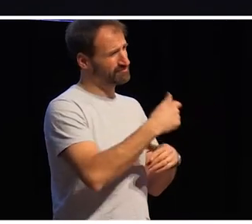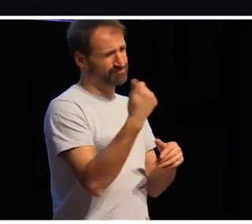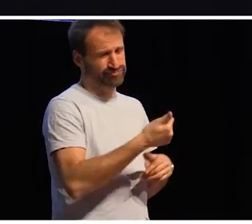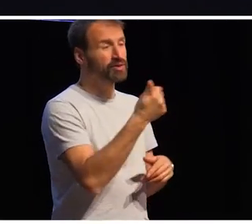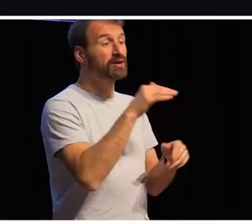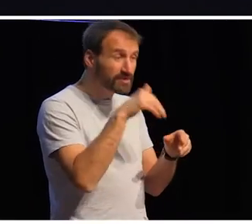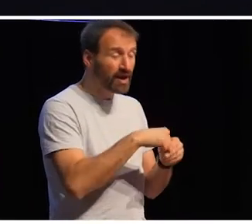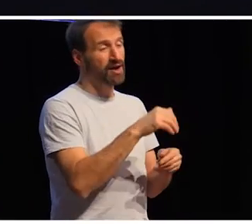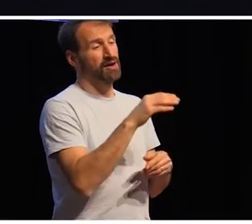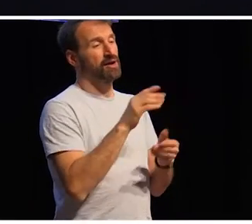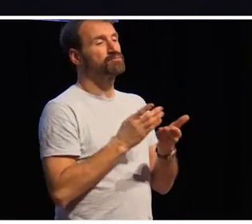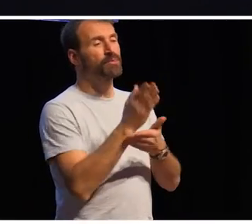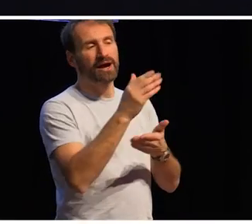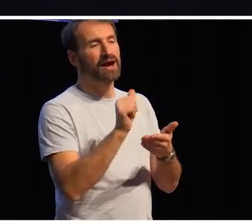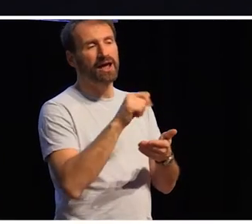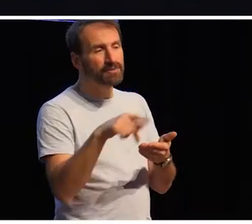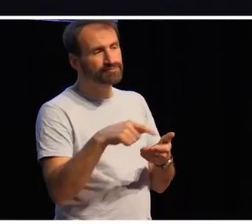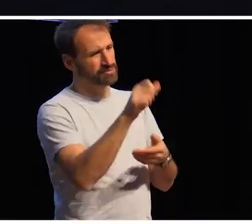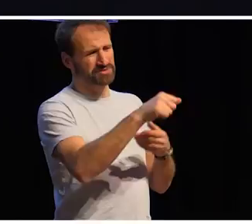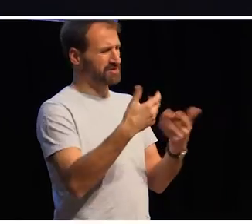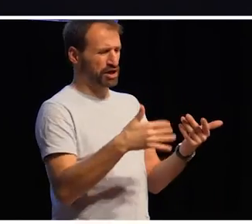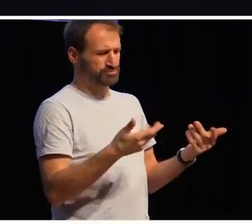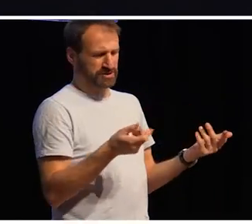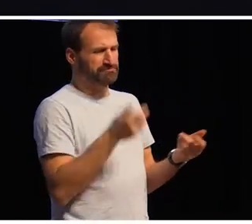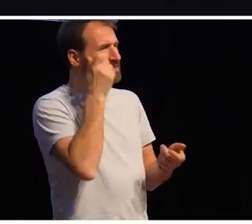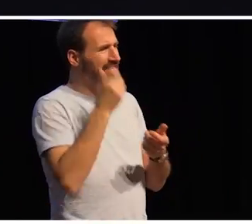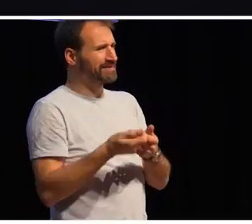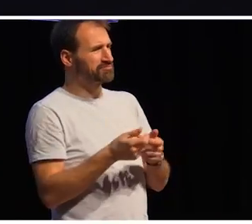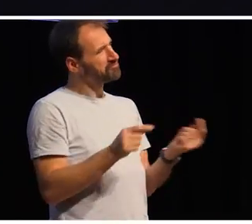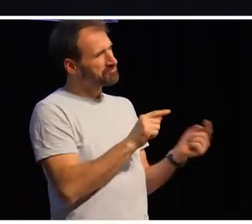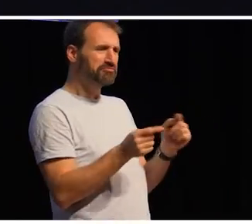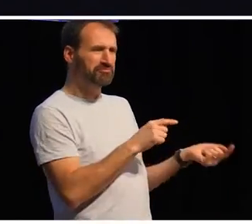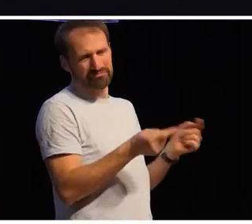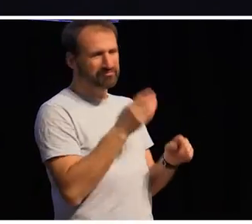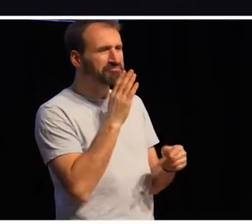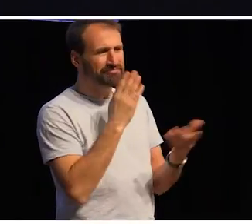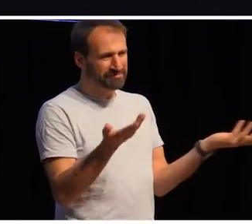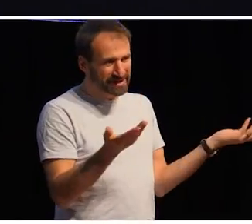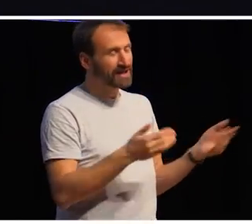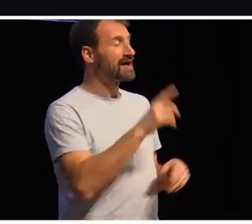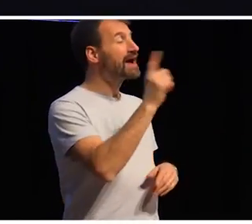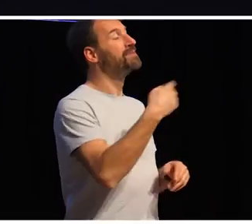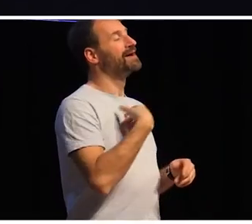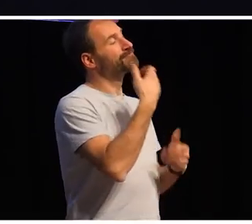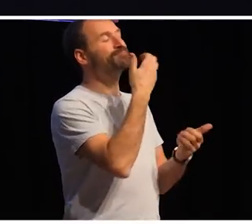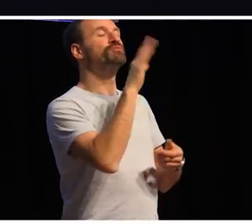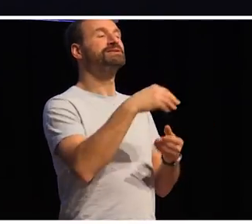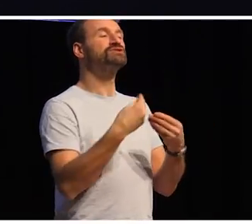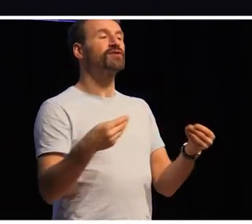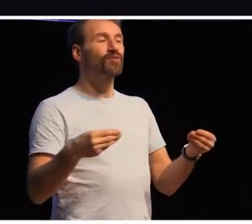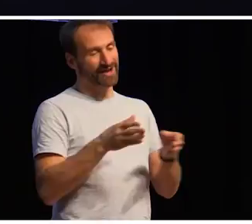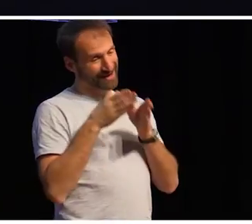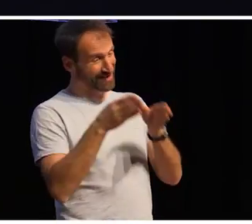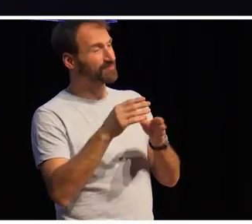comes with it, and you can just play with your handphone. But let me talk about the software that all of us as Node.js developers can